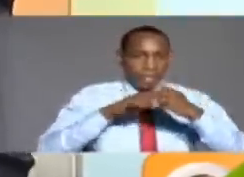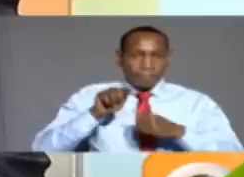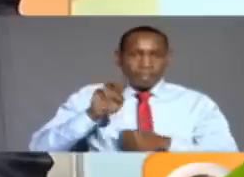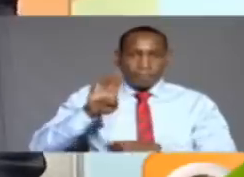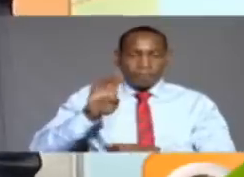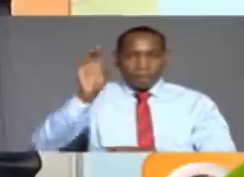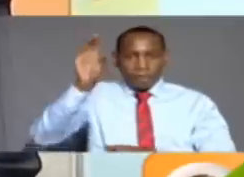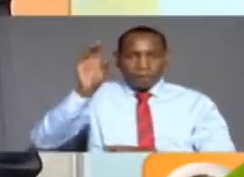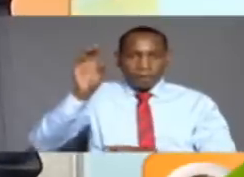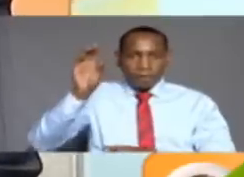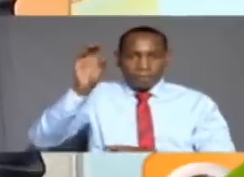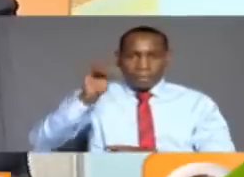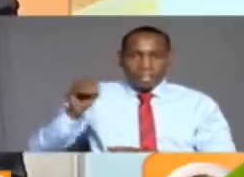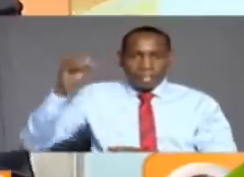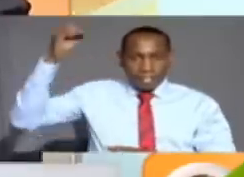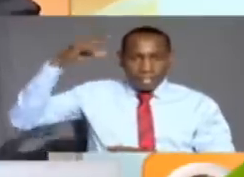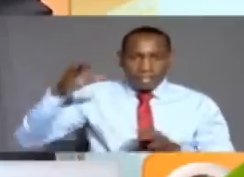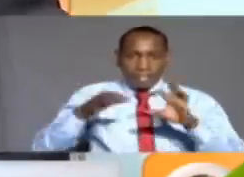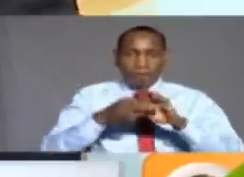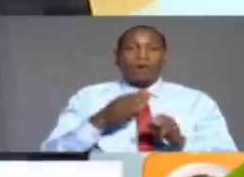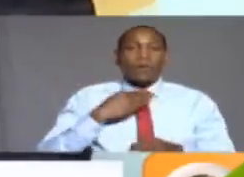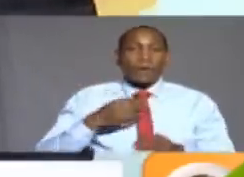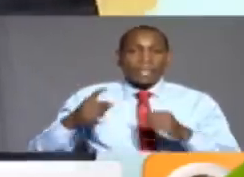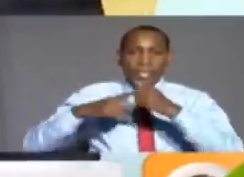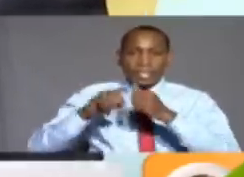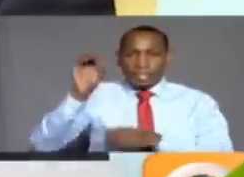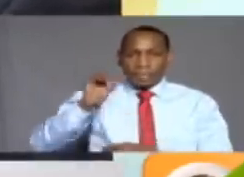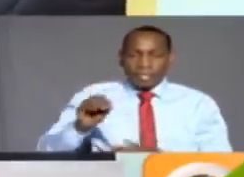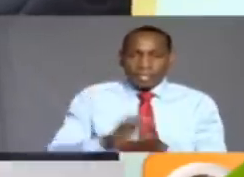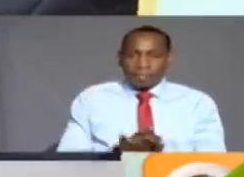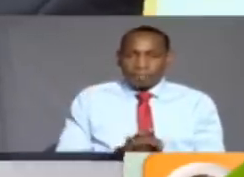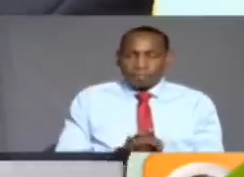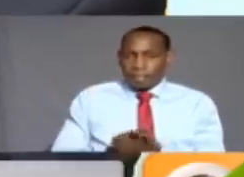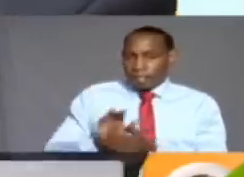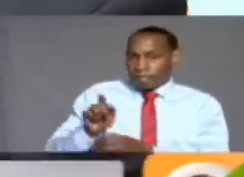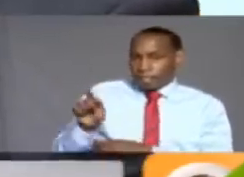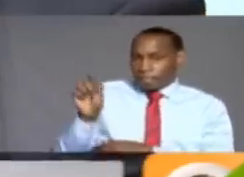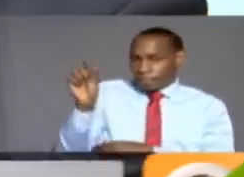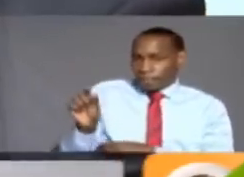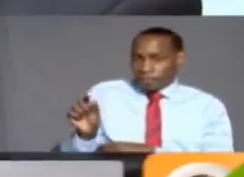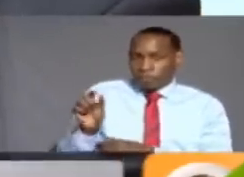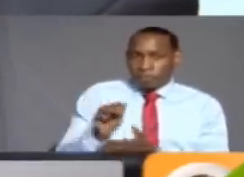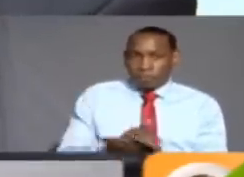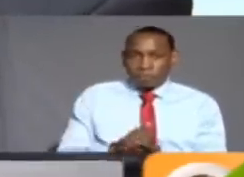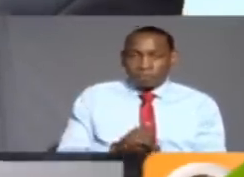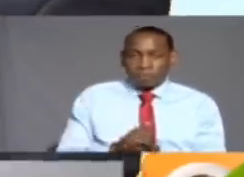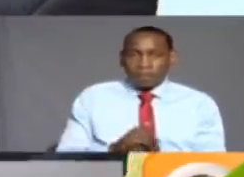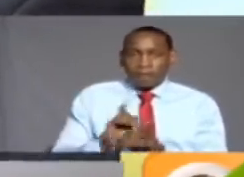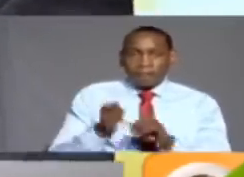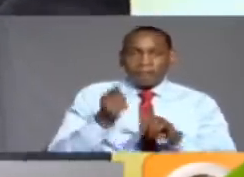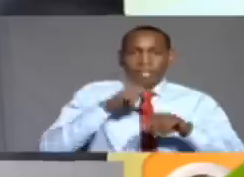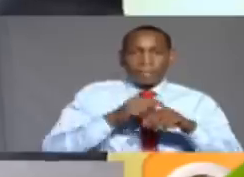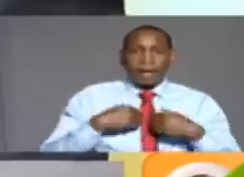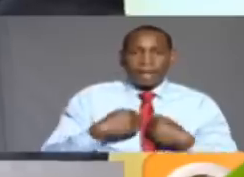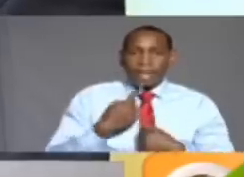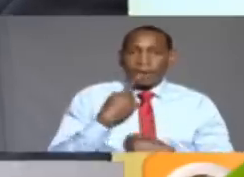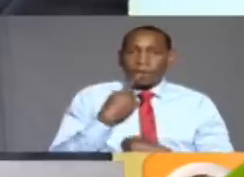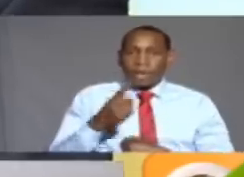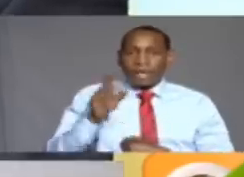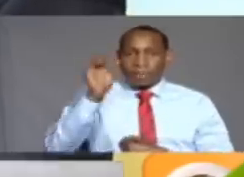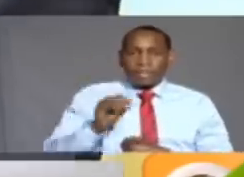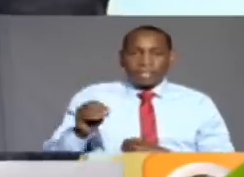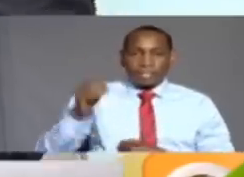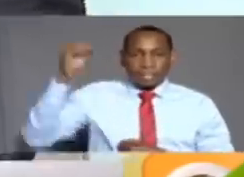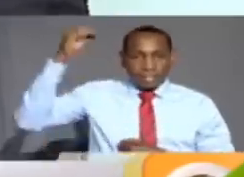electricity connection in my constituency. I'm looking for 6%. This guy, he invited me to his place in his first term. He got 100% electricity